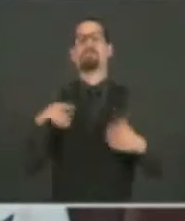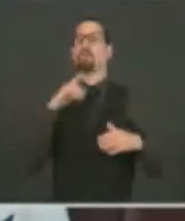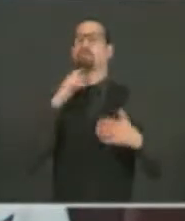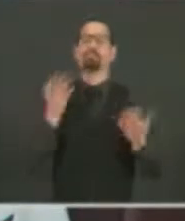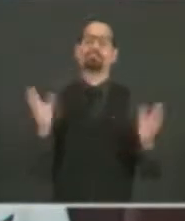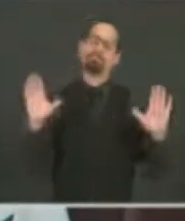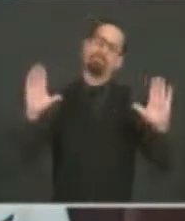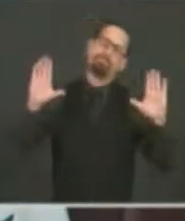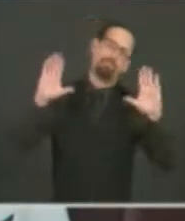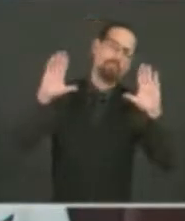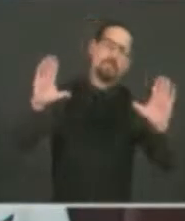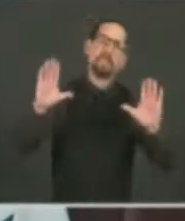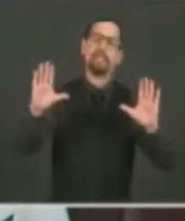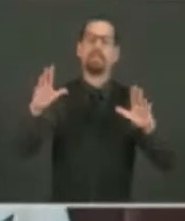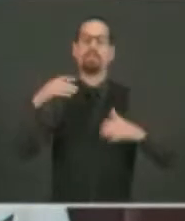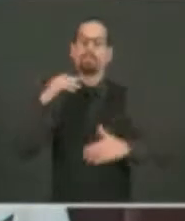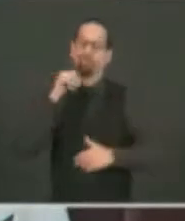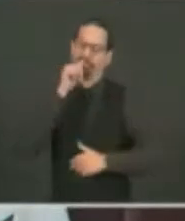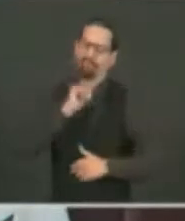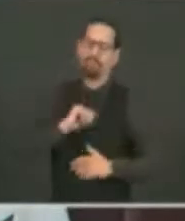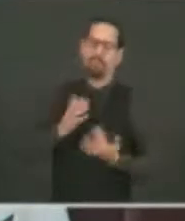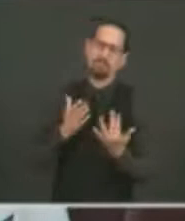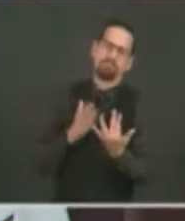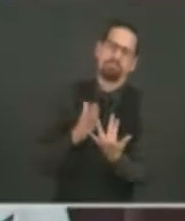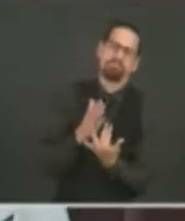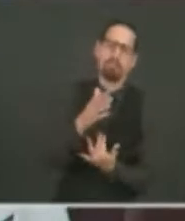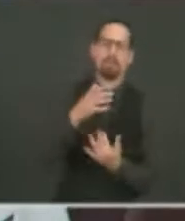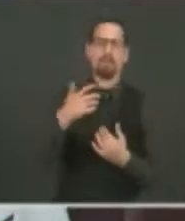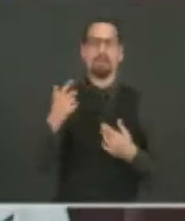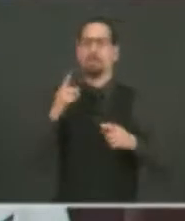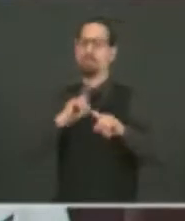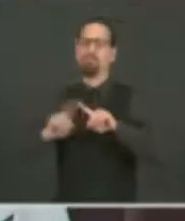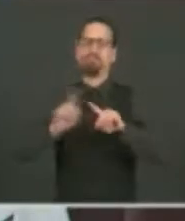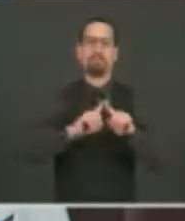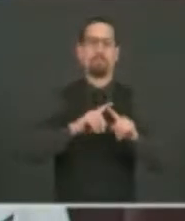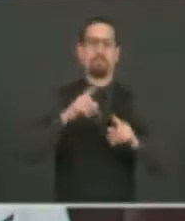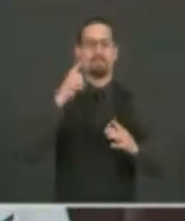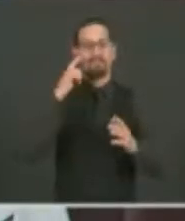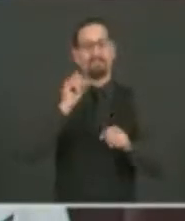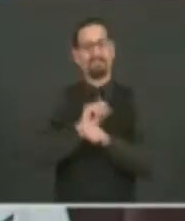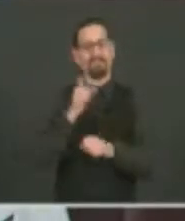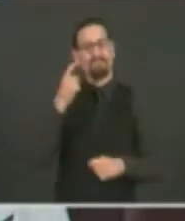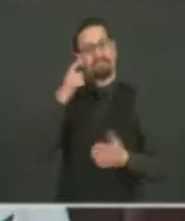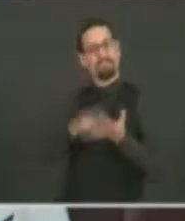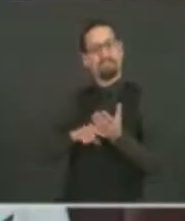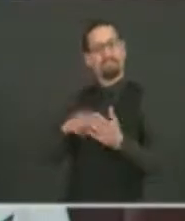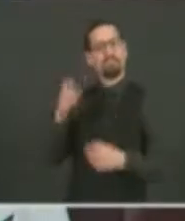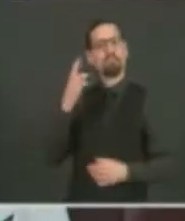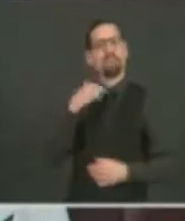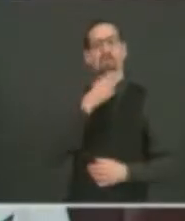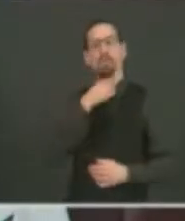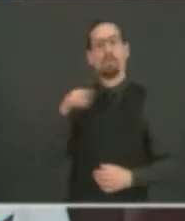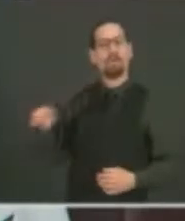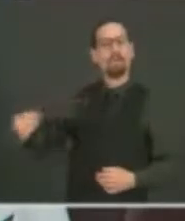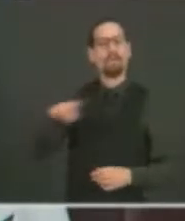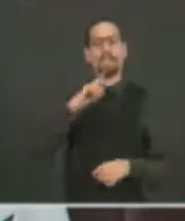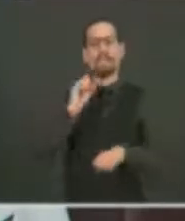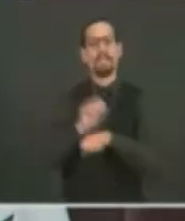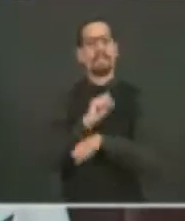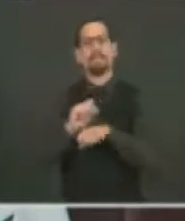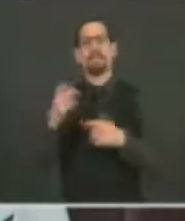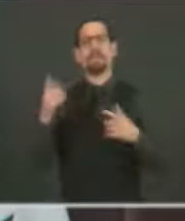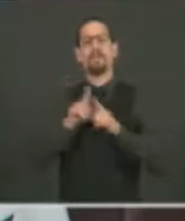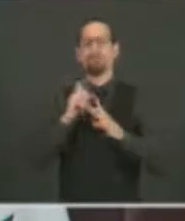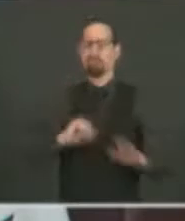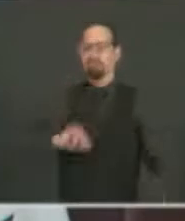into restaurants. You are modeling behavior of resilience and creativity and entrepreneurship and